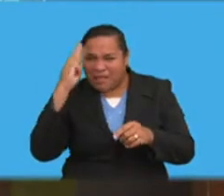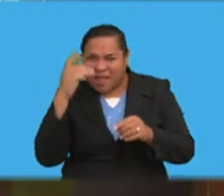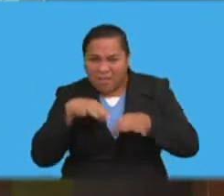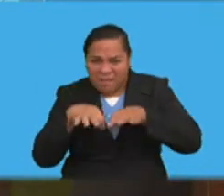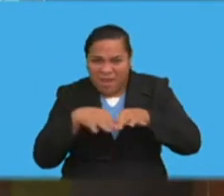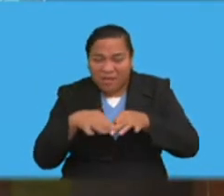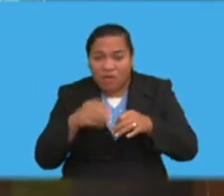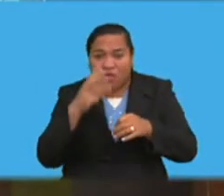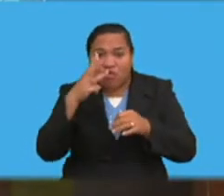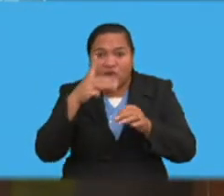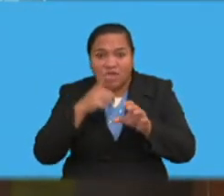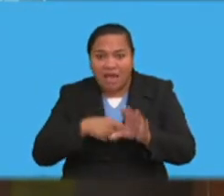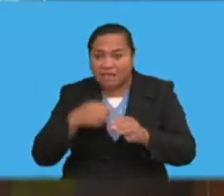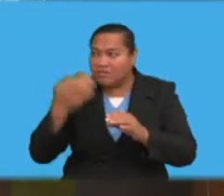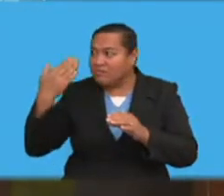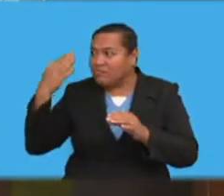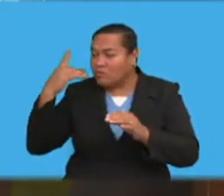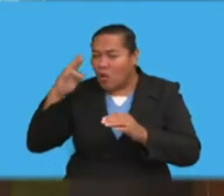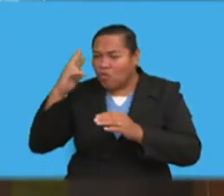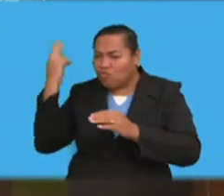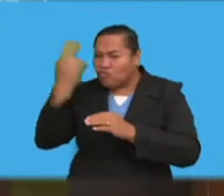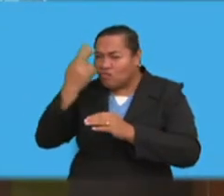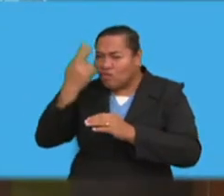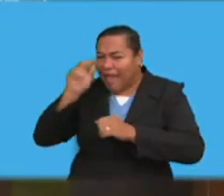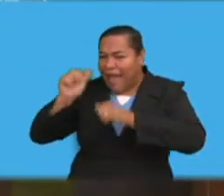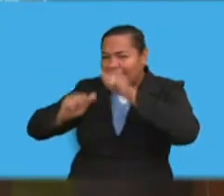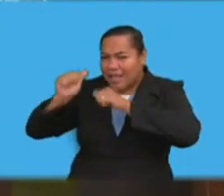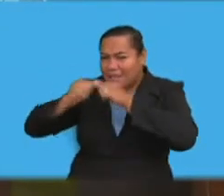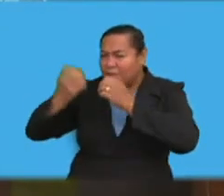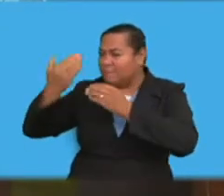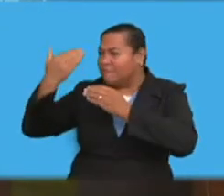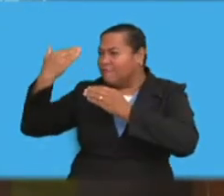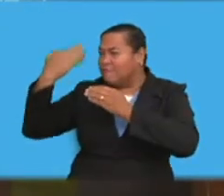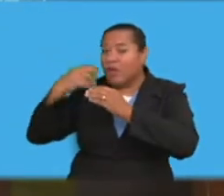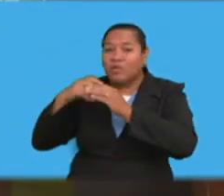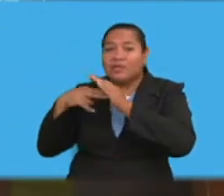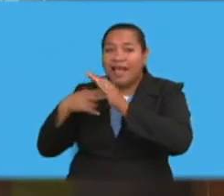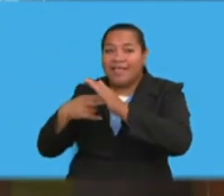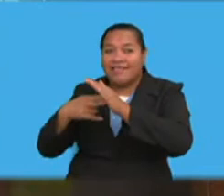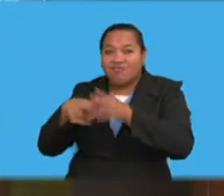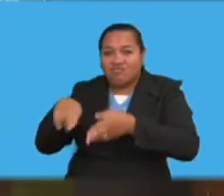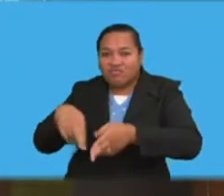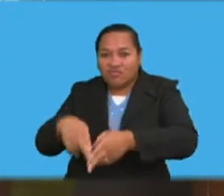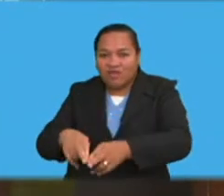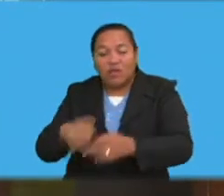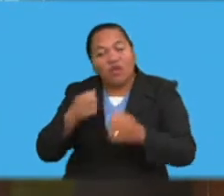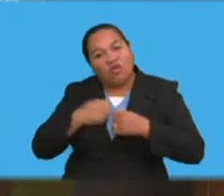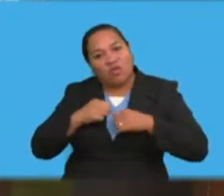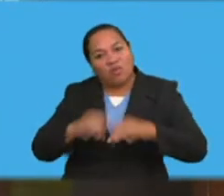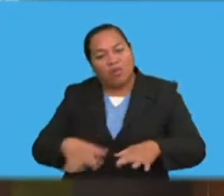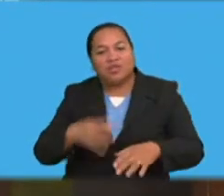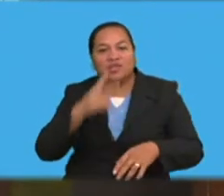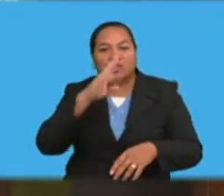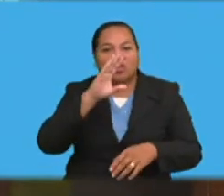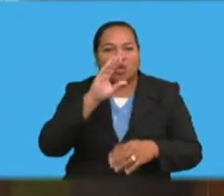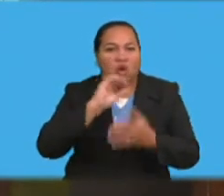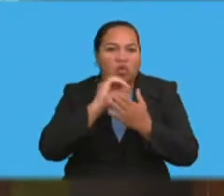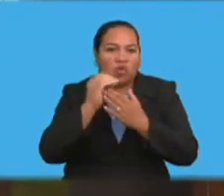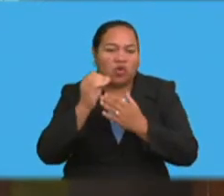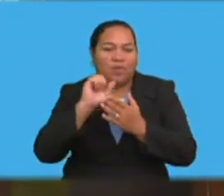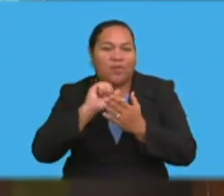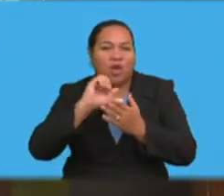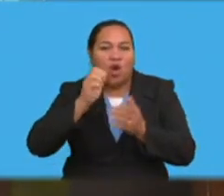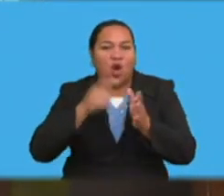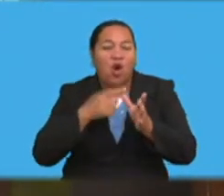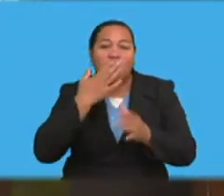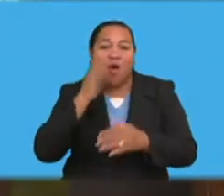3-year flood disaster risk assessment study conducted for the Nadi River Basin and was completed in August 2016. The purpose of the